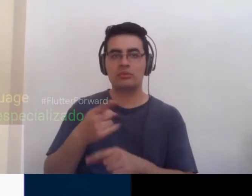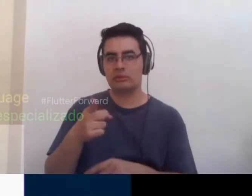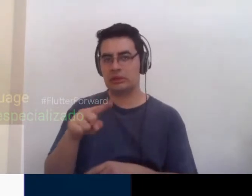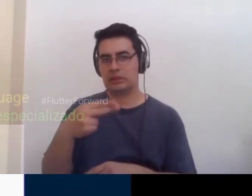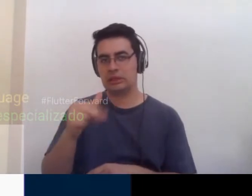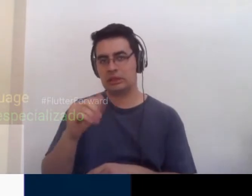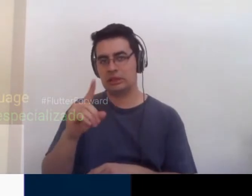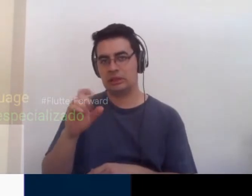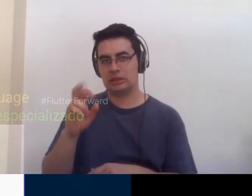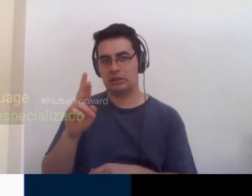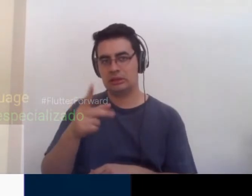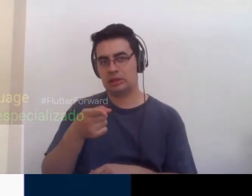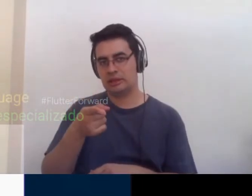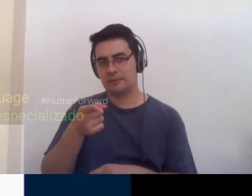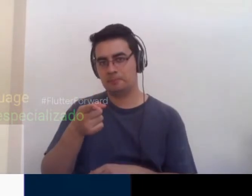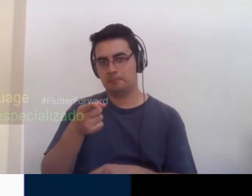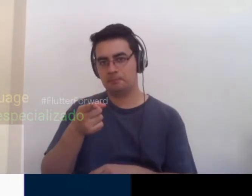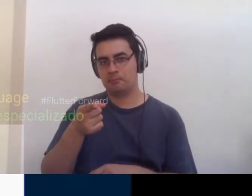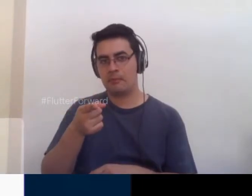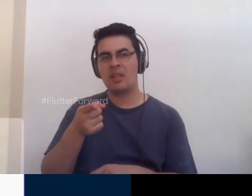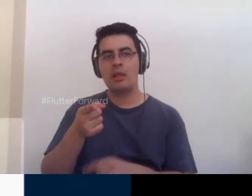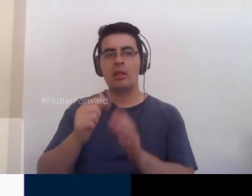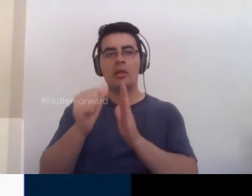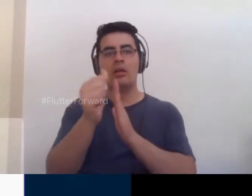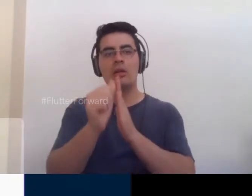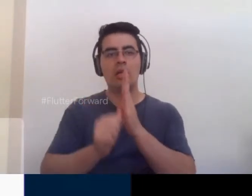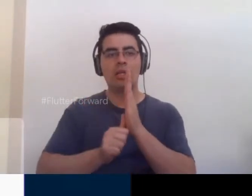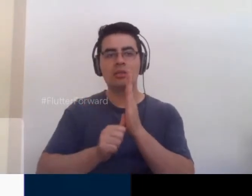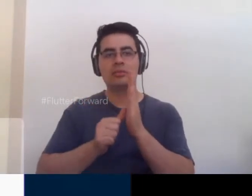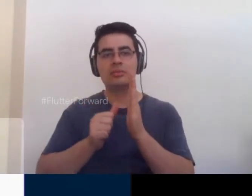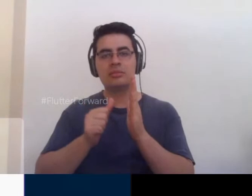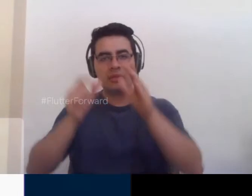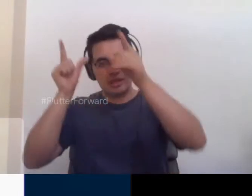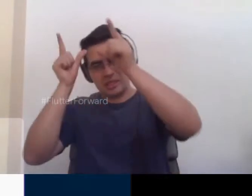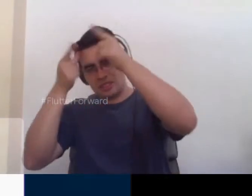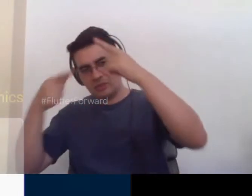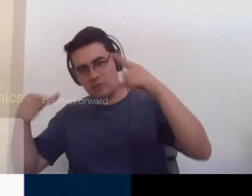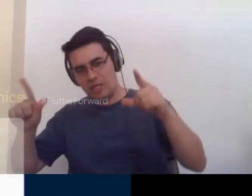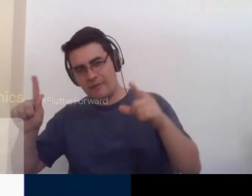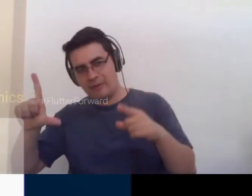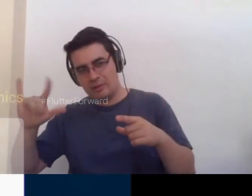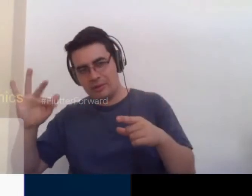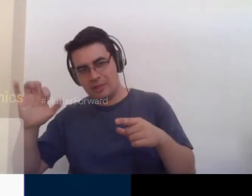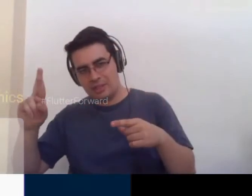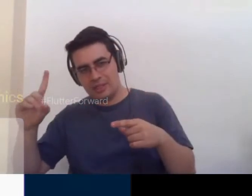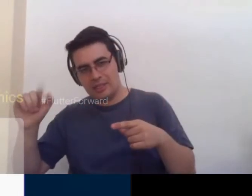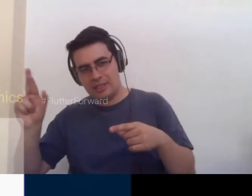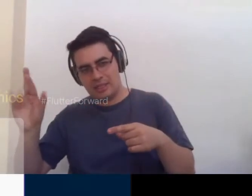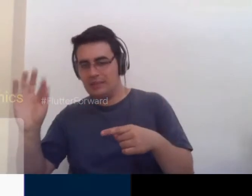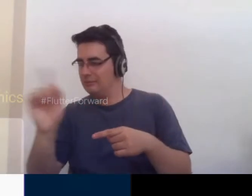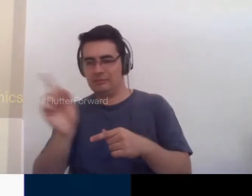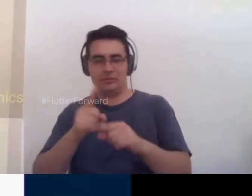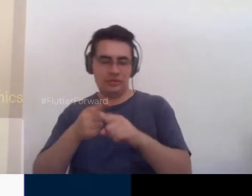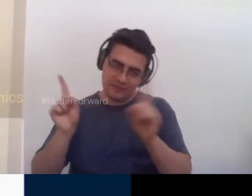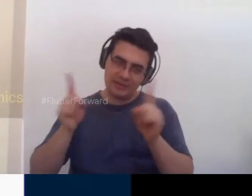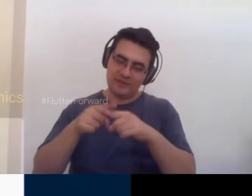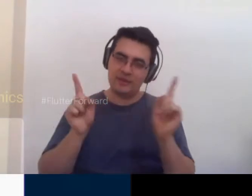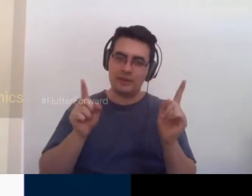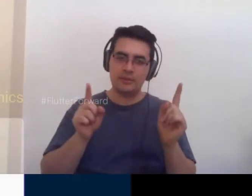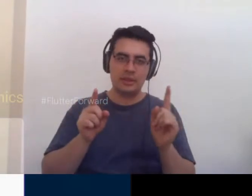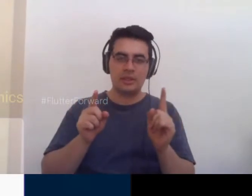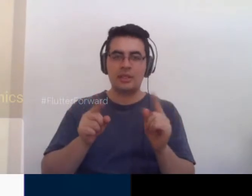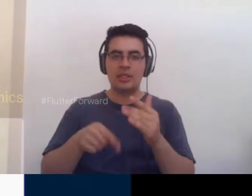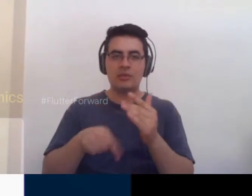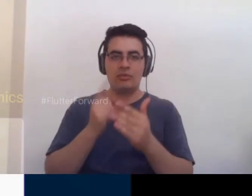Shaders are programs written in a specialized language separate from Flutter and Dart. They run directly on your computer's